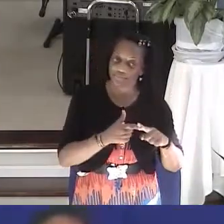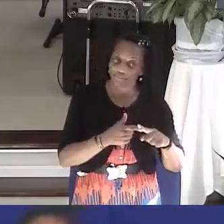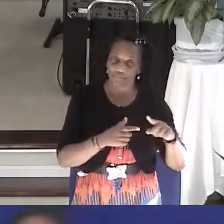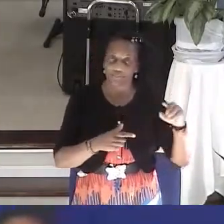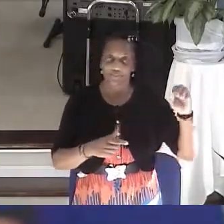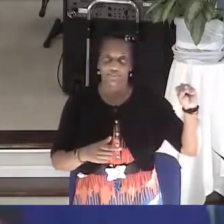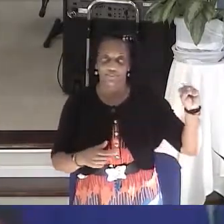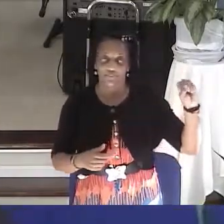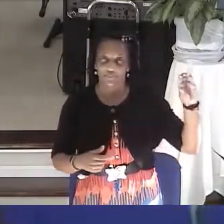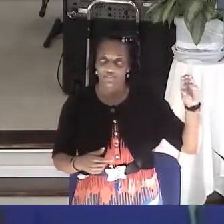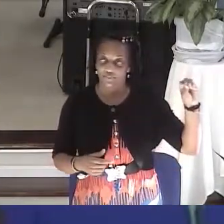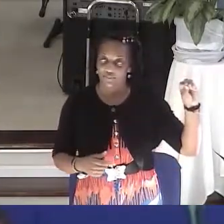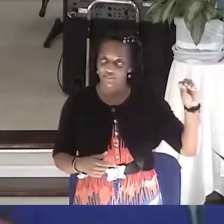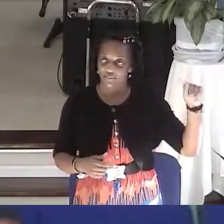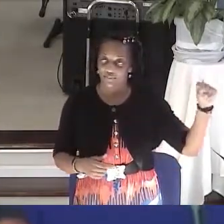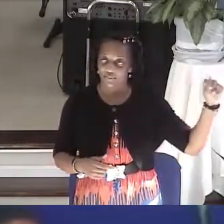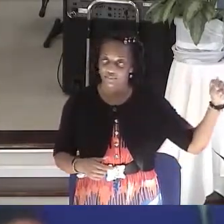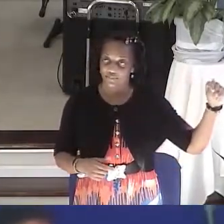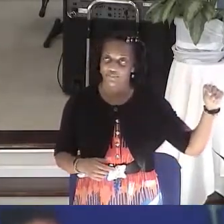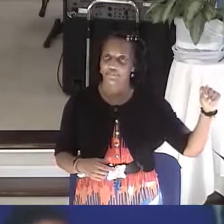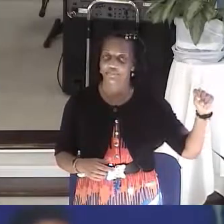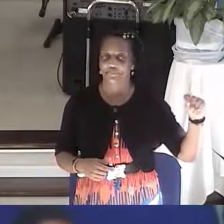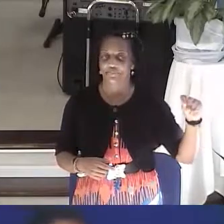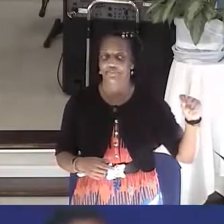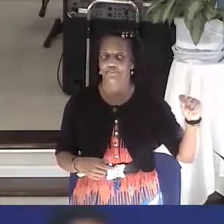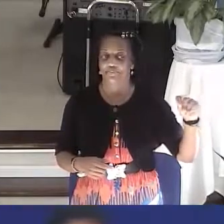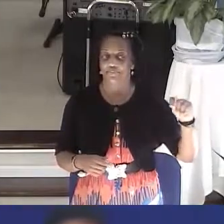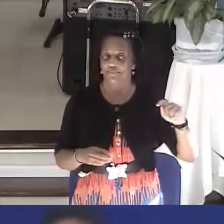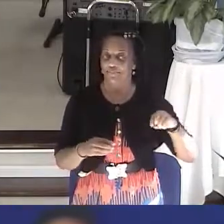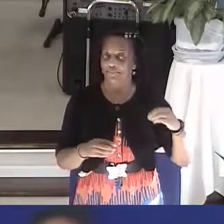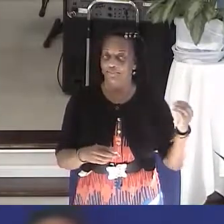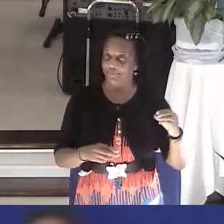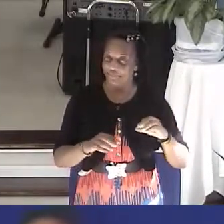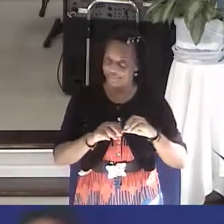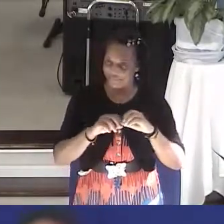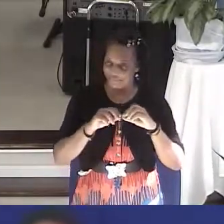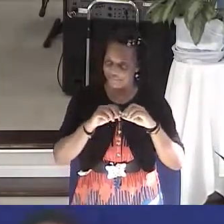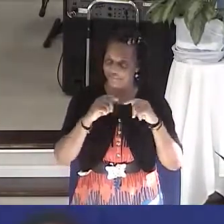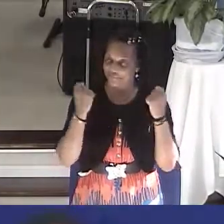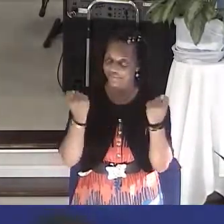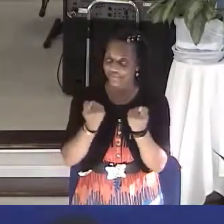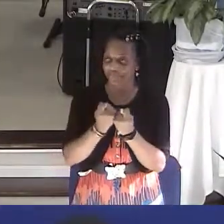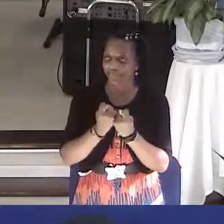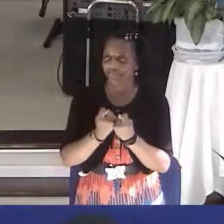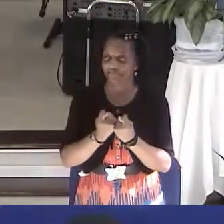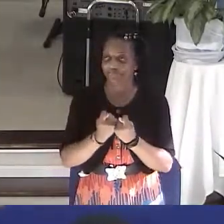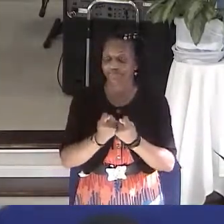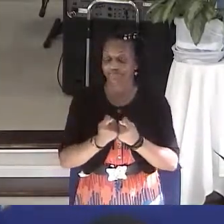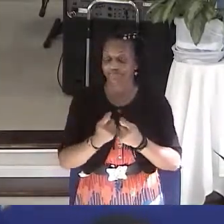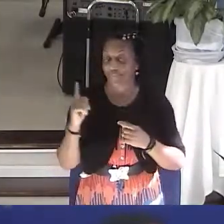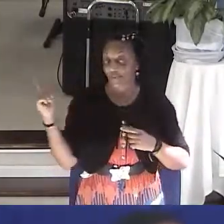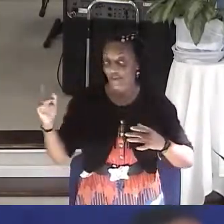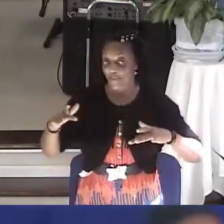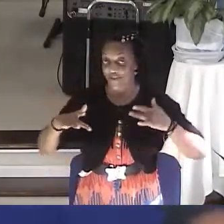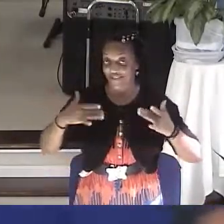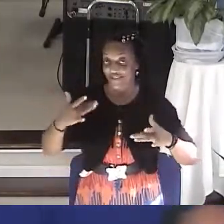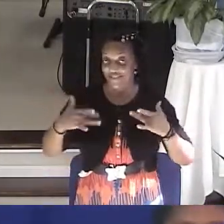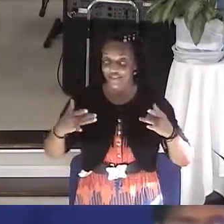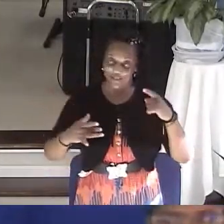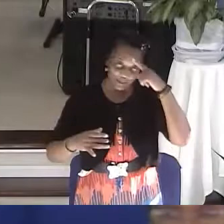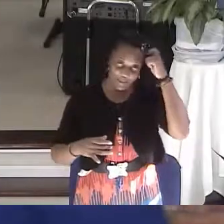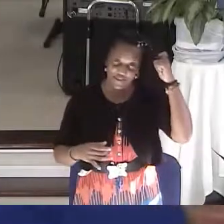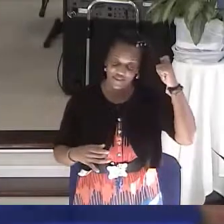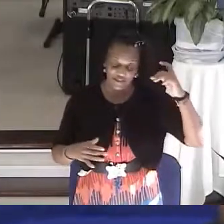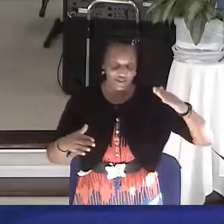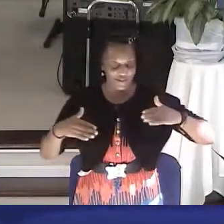and Gian. Now, I'm excited to be with them because they are young people. And I think if I hang around them, then I'll